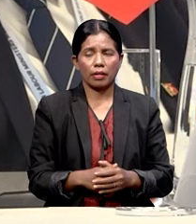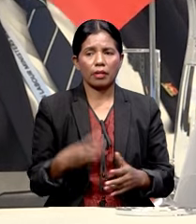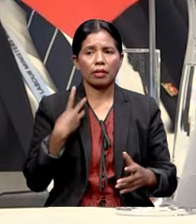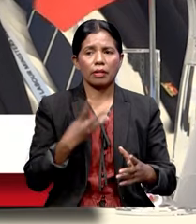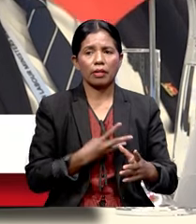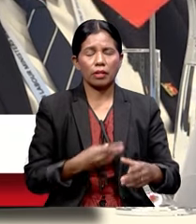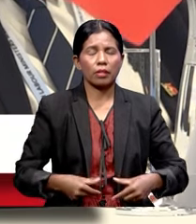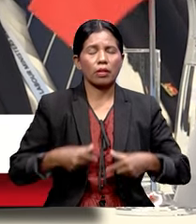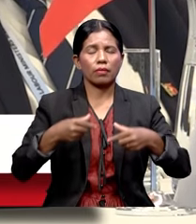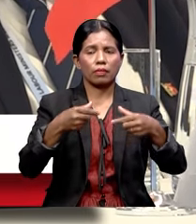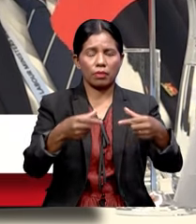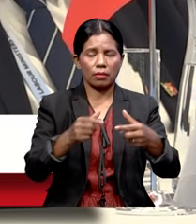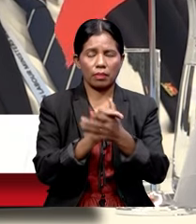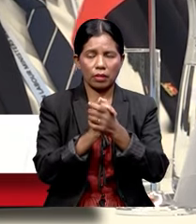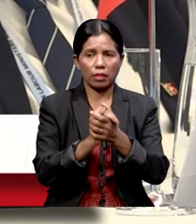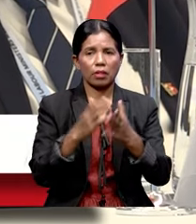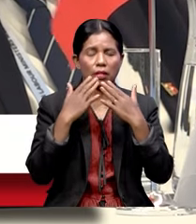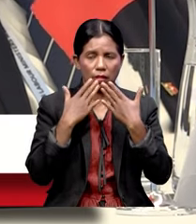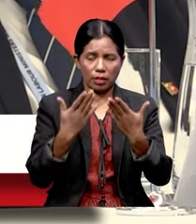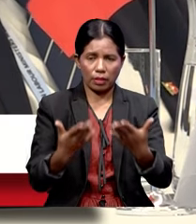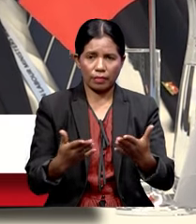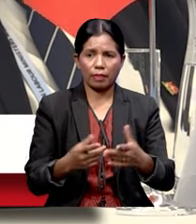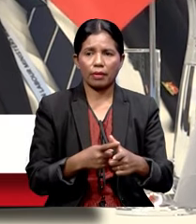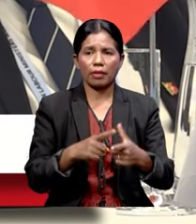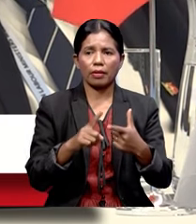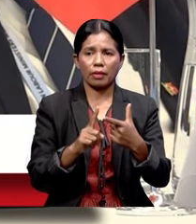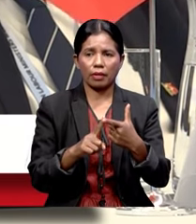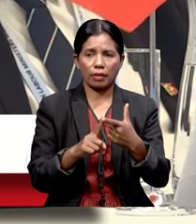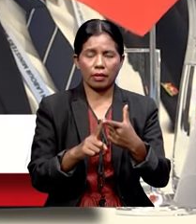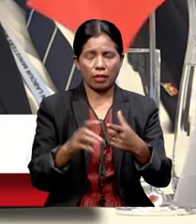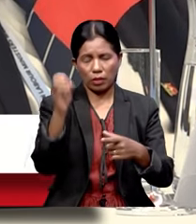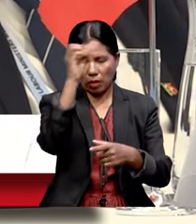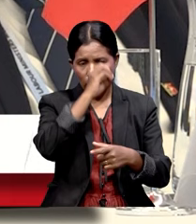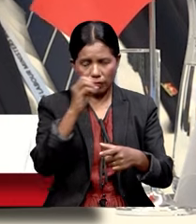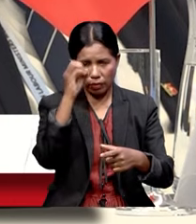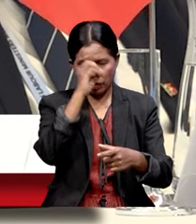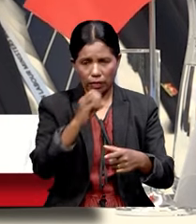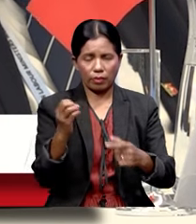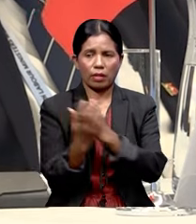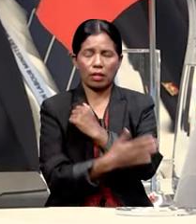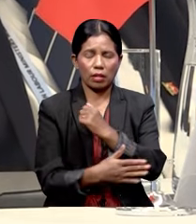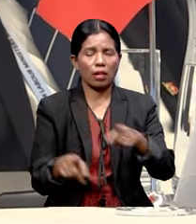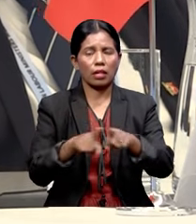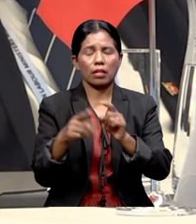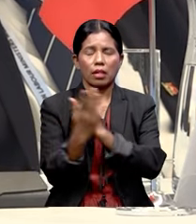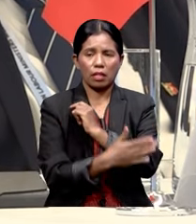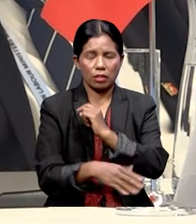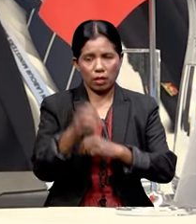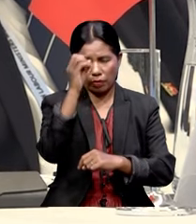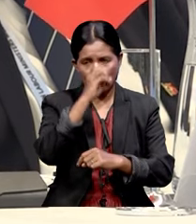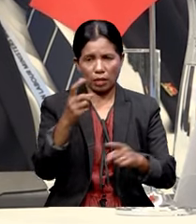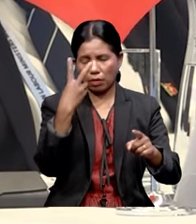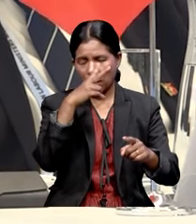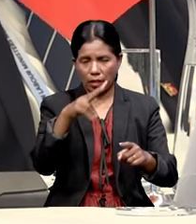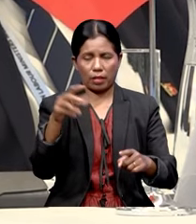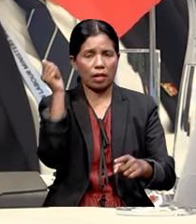to address this esteemed body as an observer country at the 28th ASEAN Labour Minister